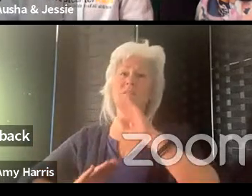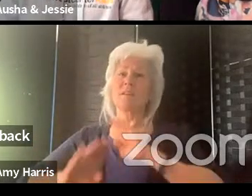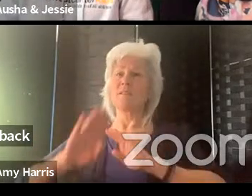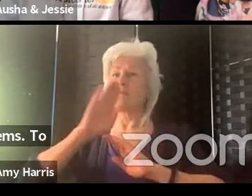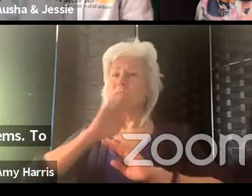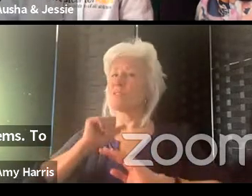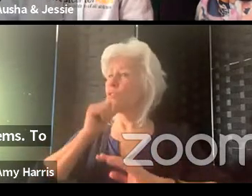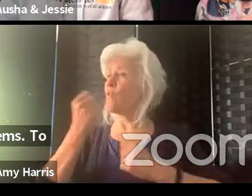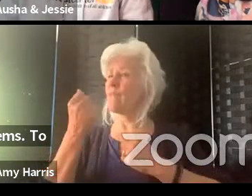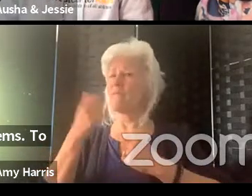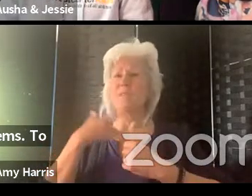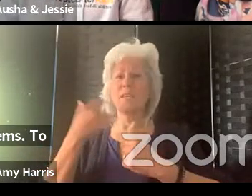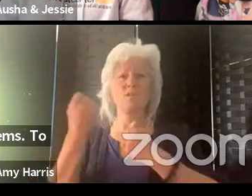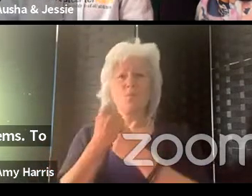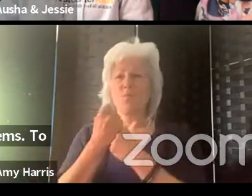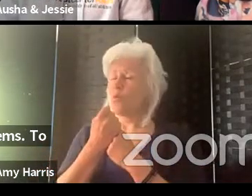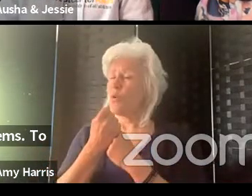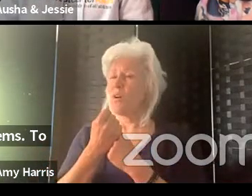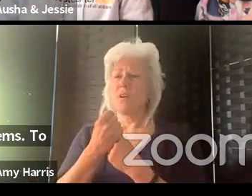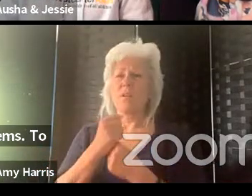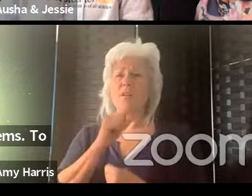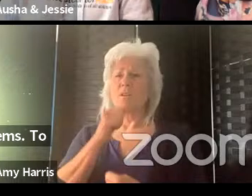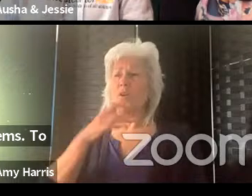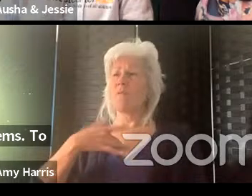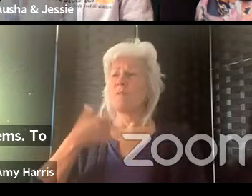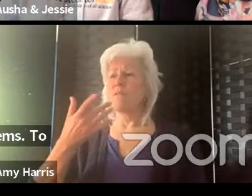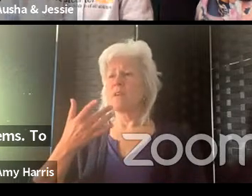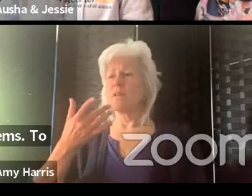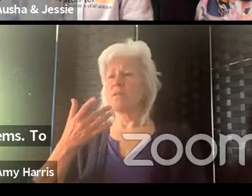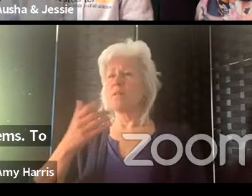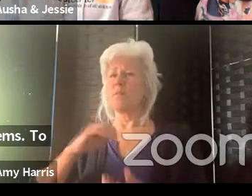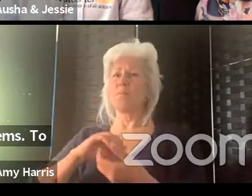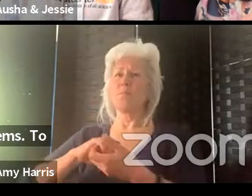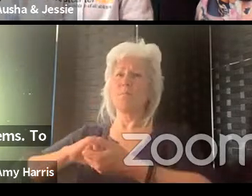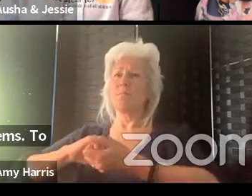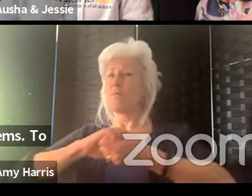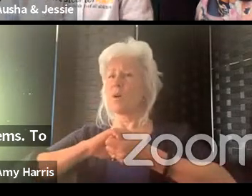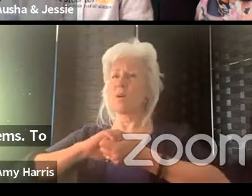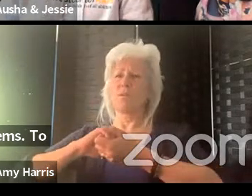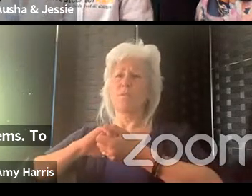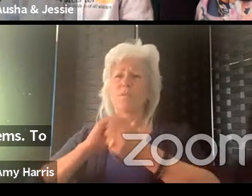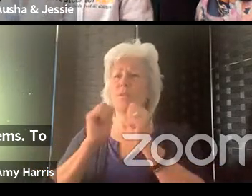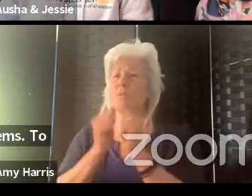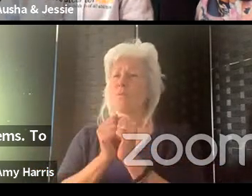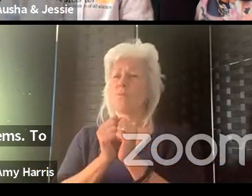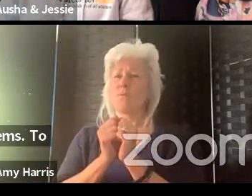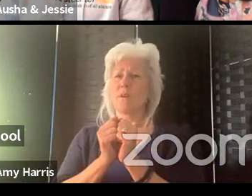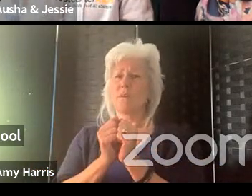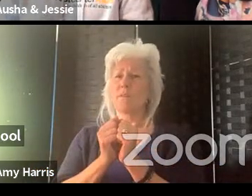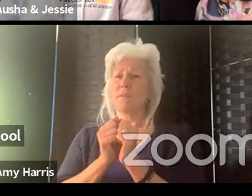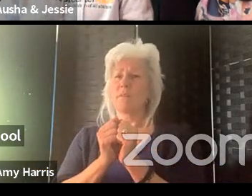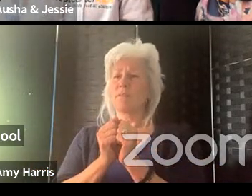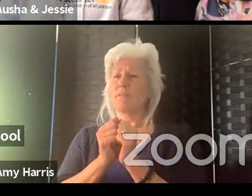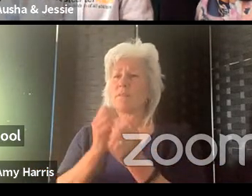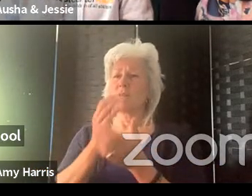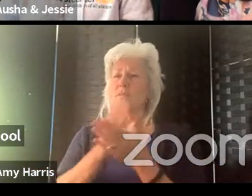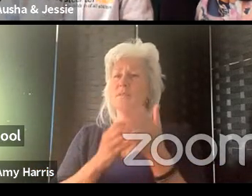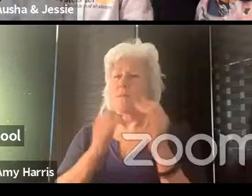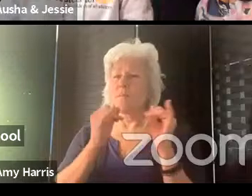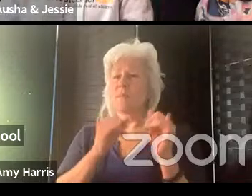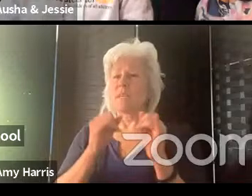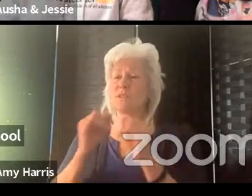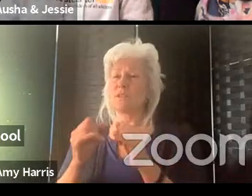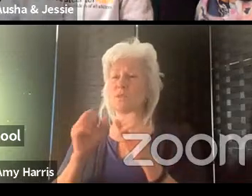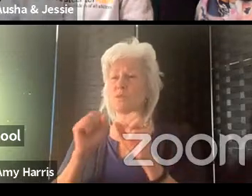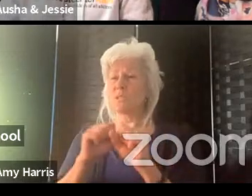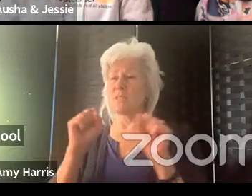feel supported, and don't feel as though they are partnering with some of the individuals in some of these systems